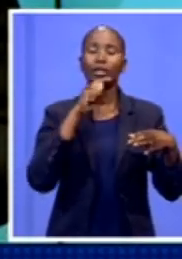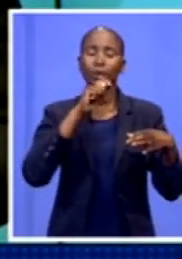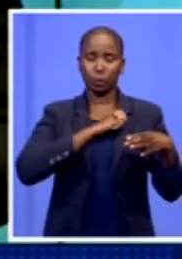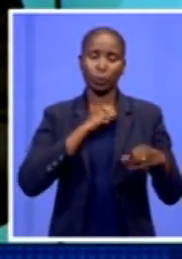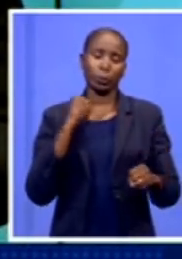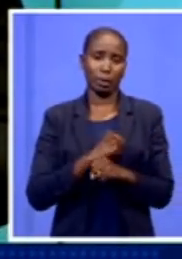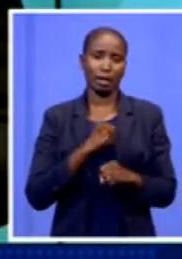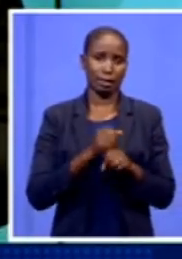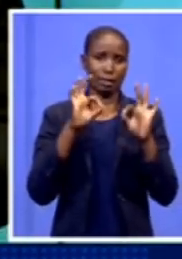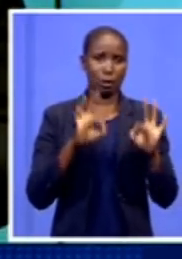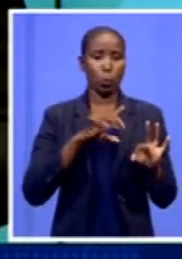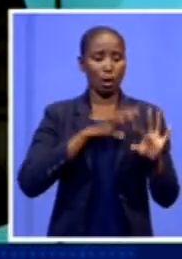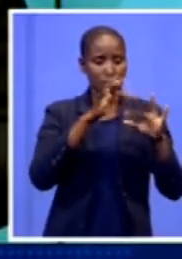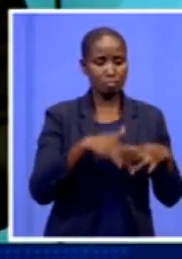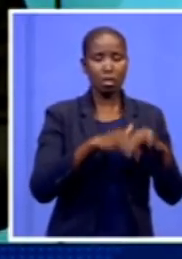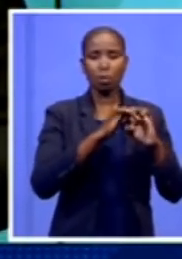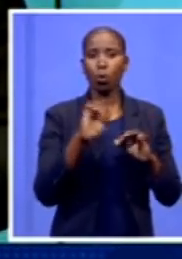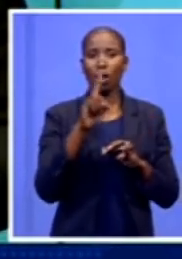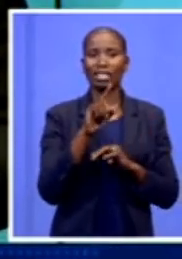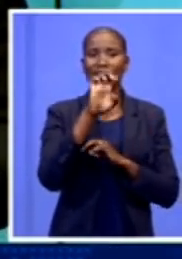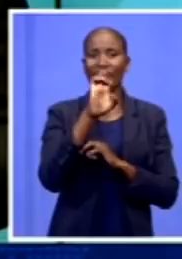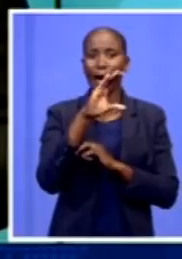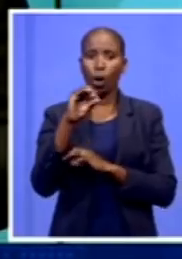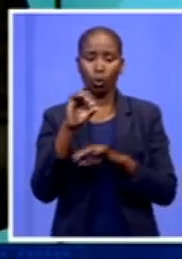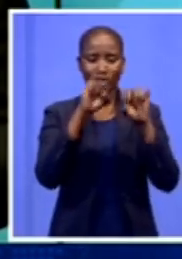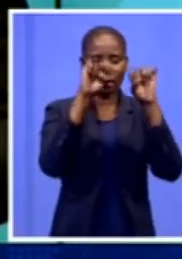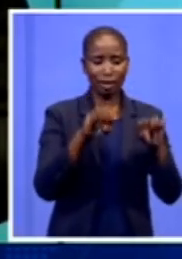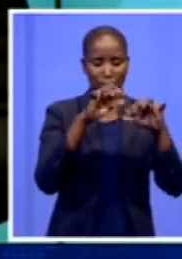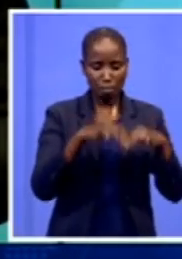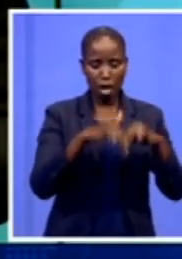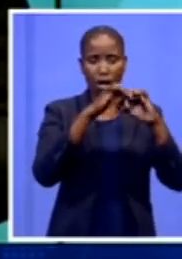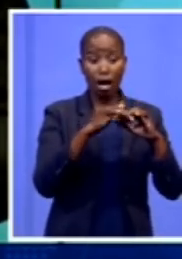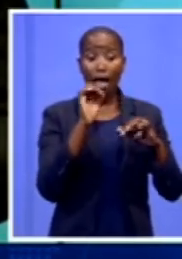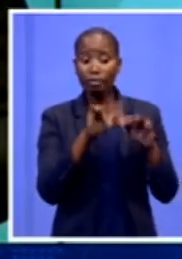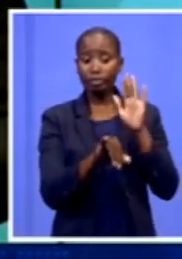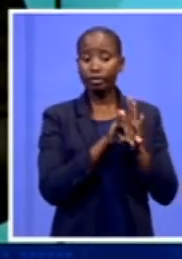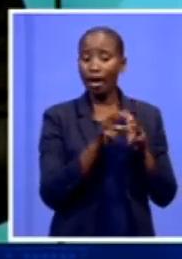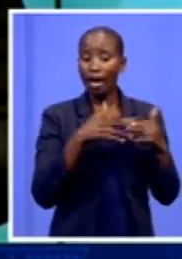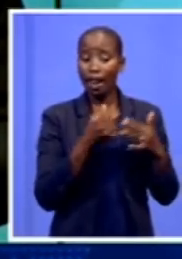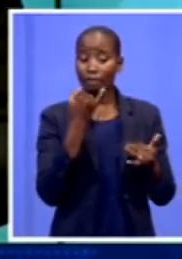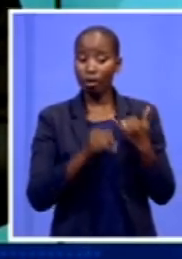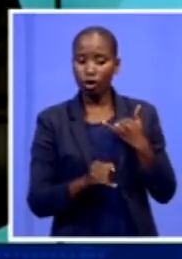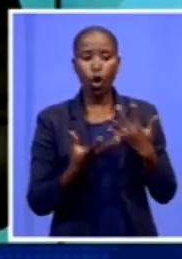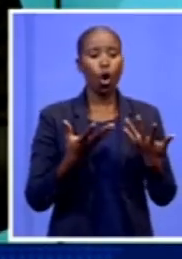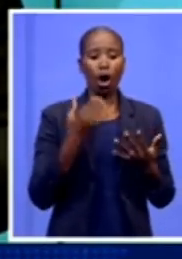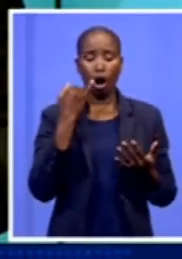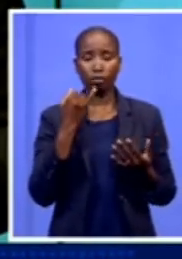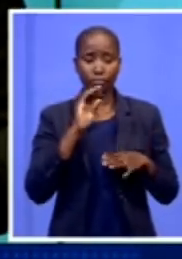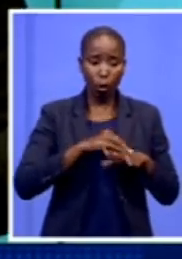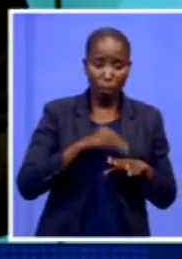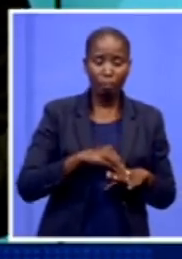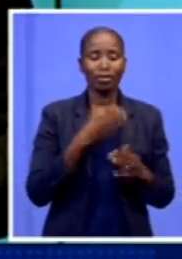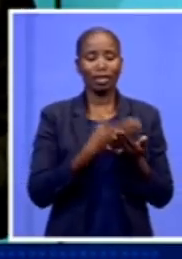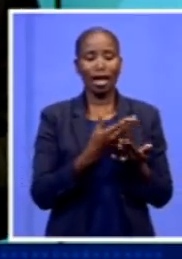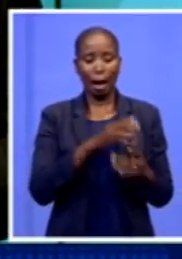ecosystem, so that if there are any faults, if there are any mistakes, they are picked up by the knowledge and expertise